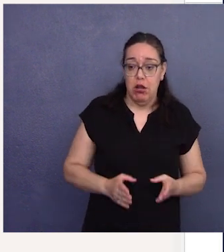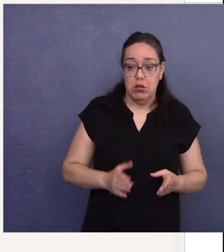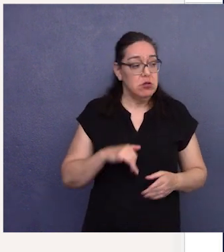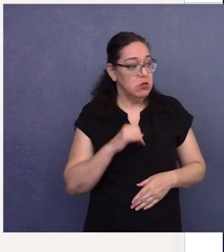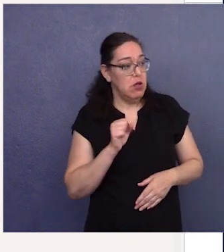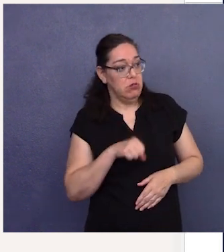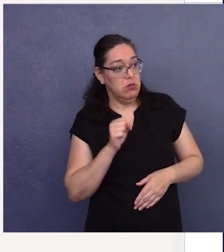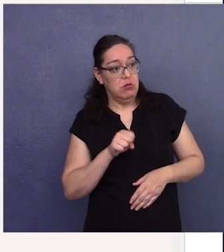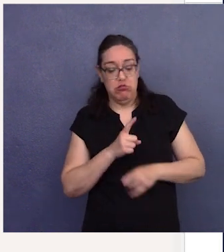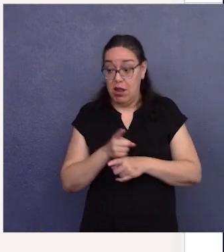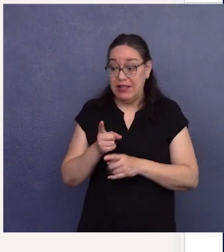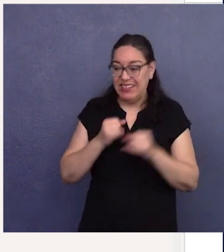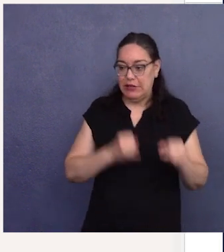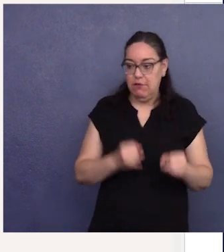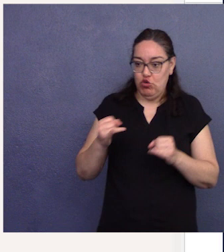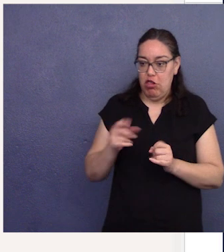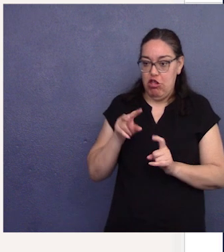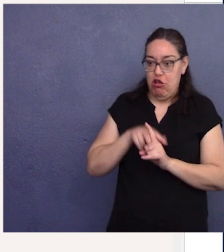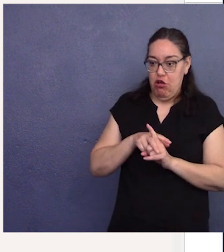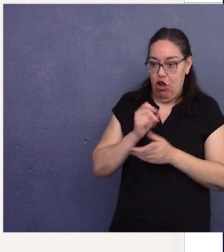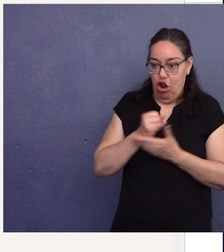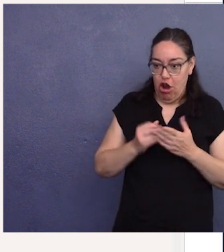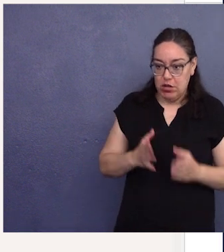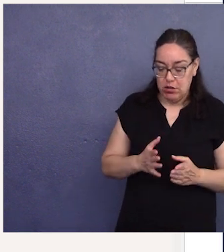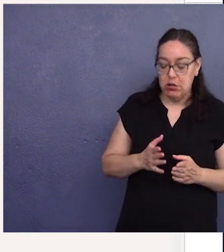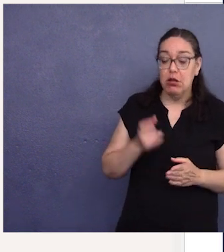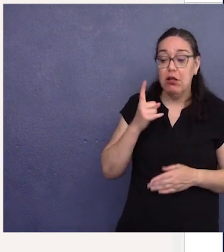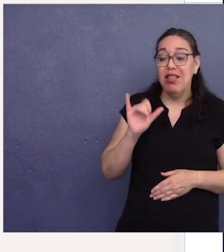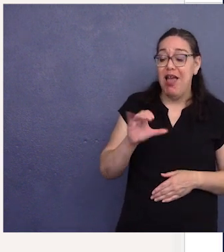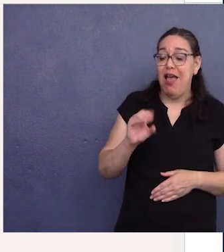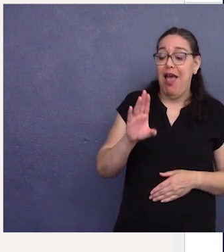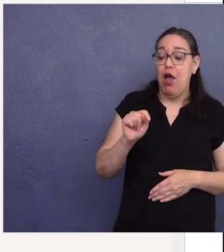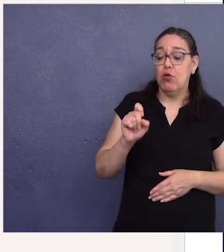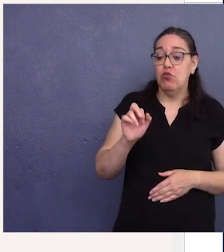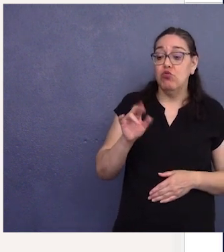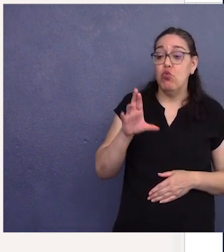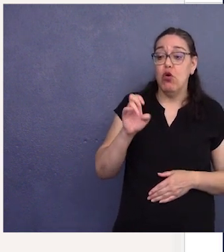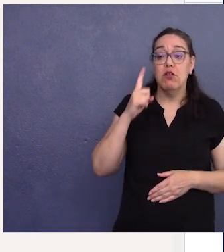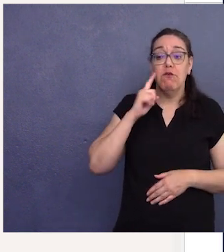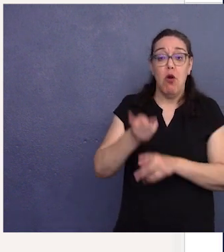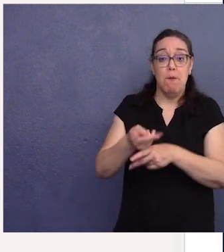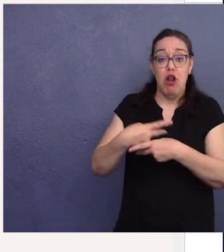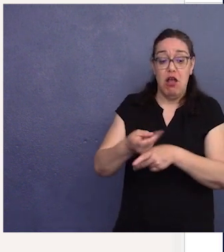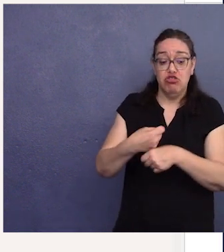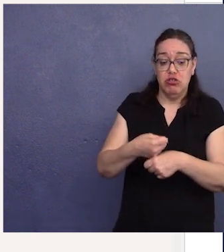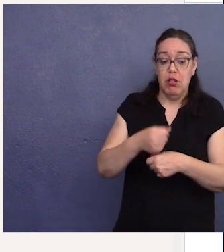applying as an individual artist, the outsourcing of the production is going to come out of the 20%.